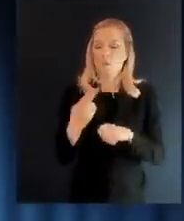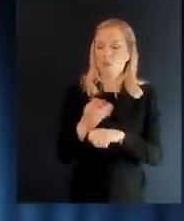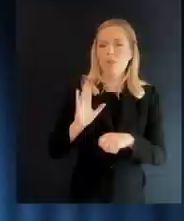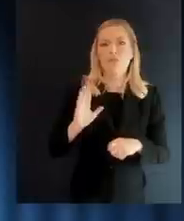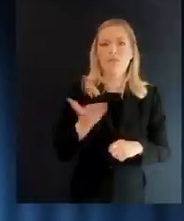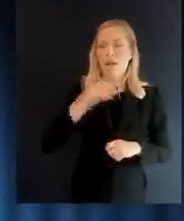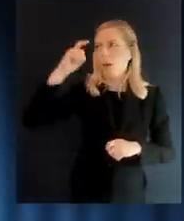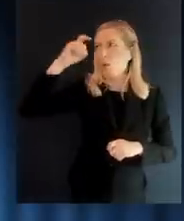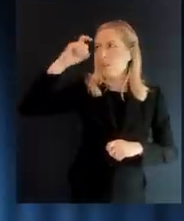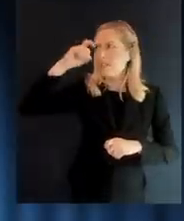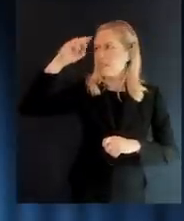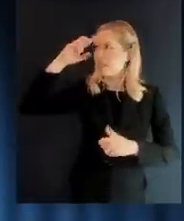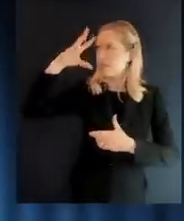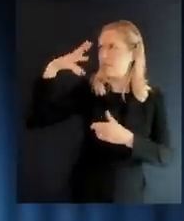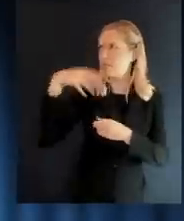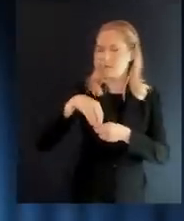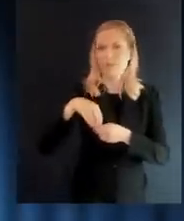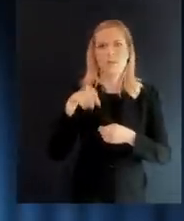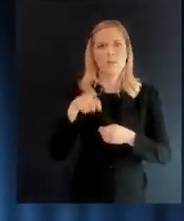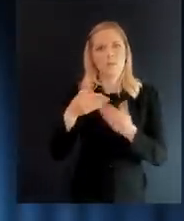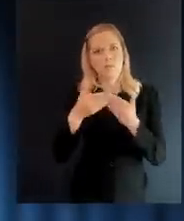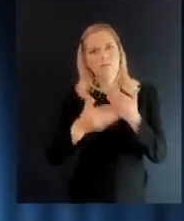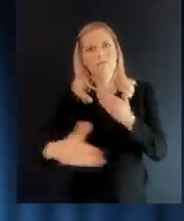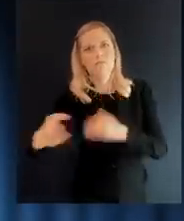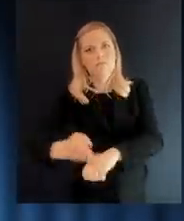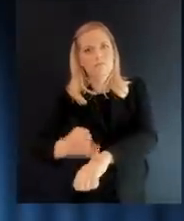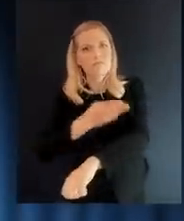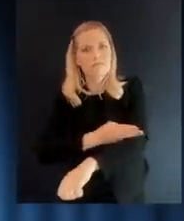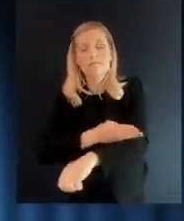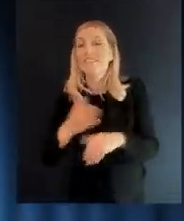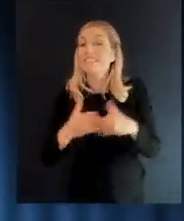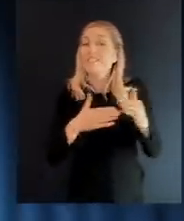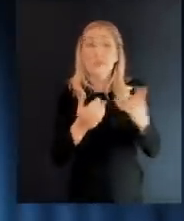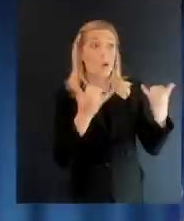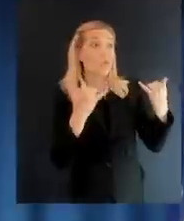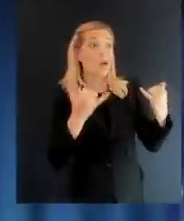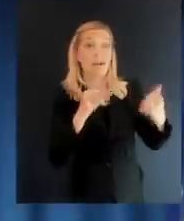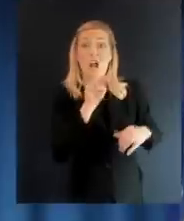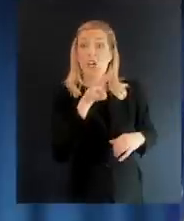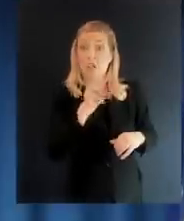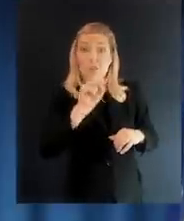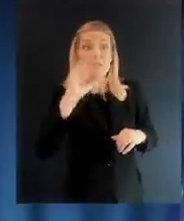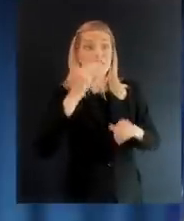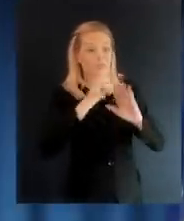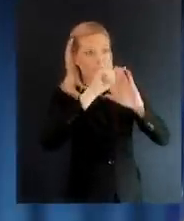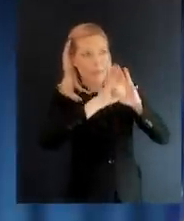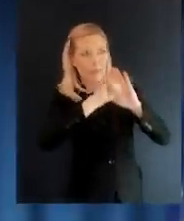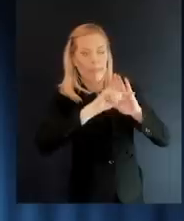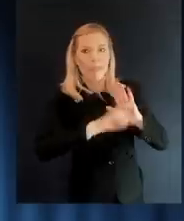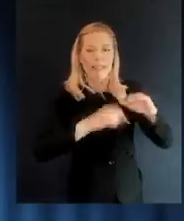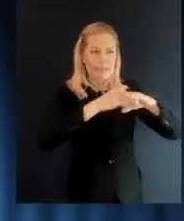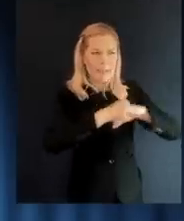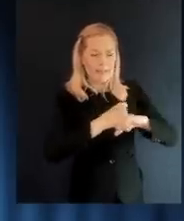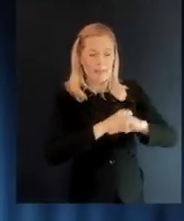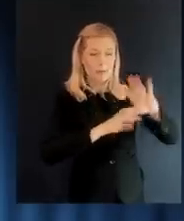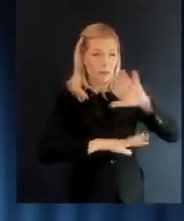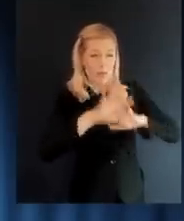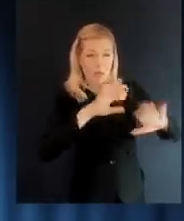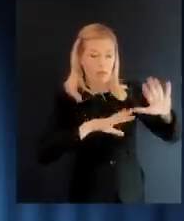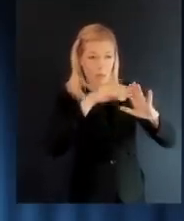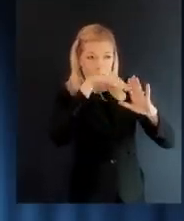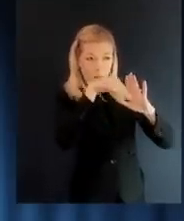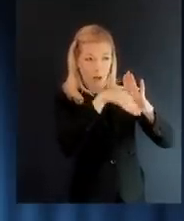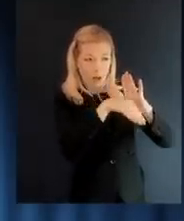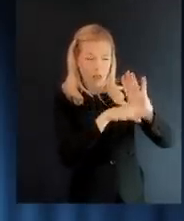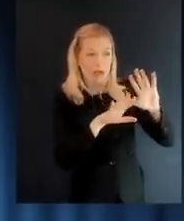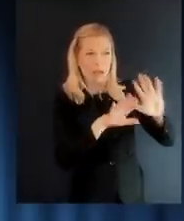Even inundated with numbers and stats and a constant news stream of negativity, I'm hopeful for the future. I believe in the